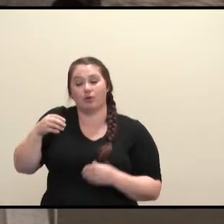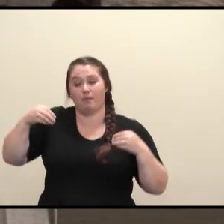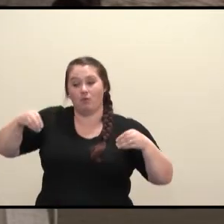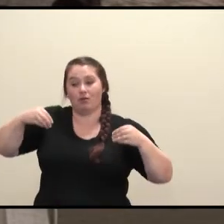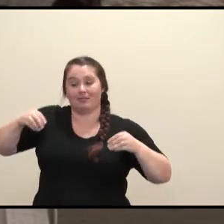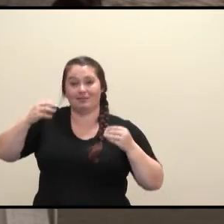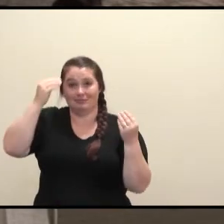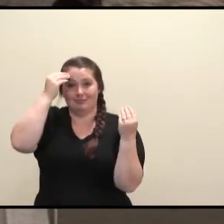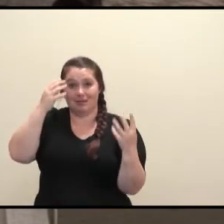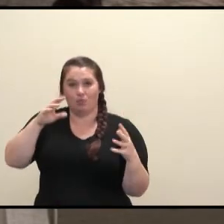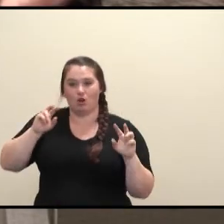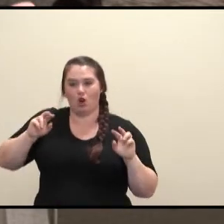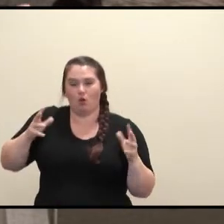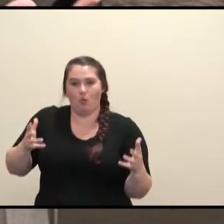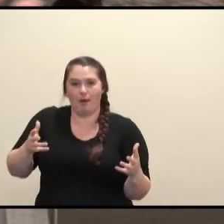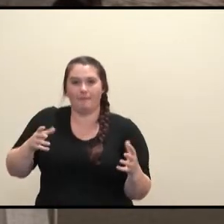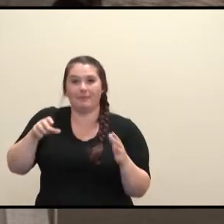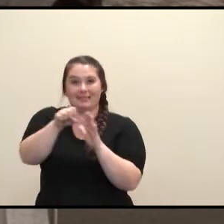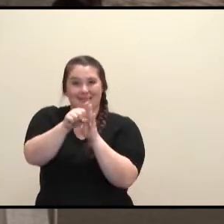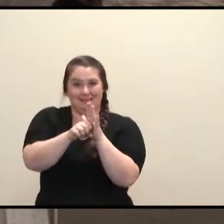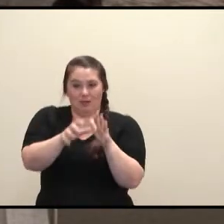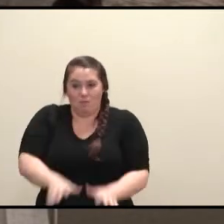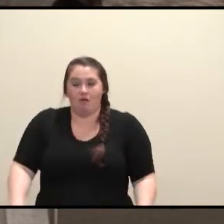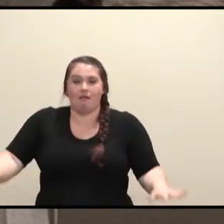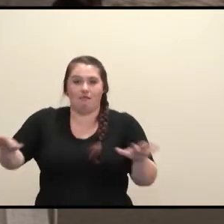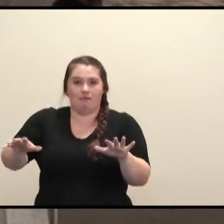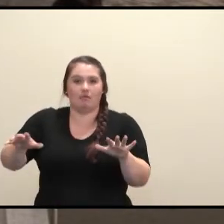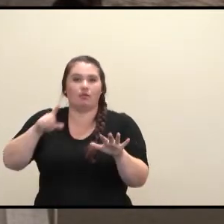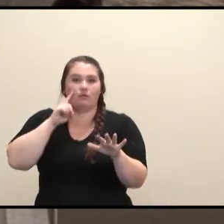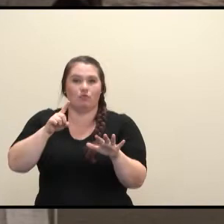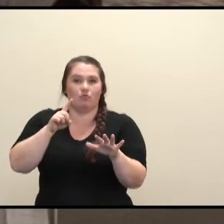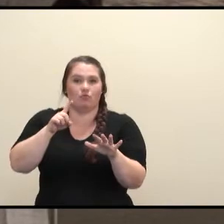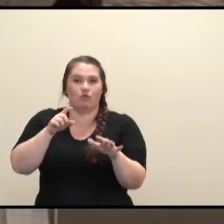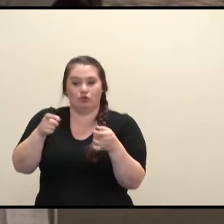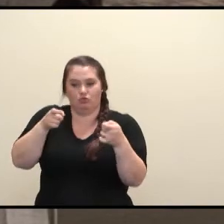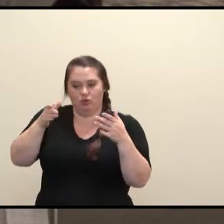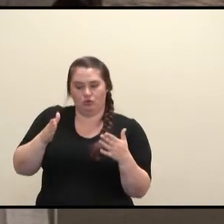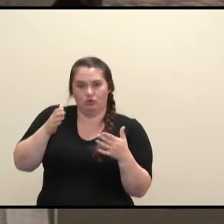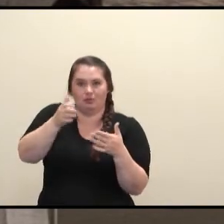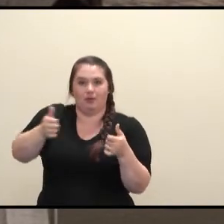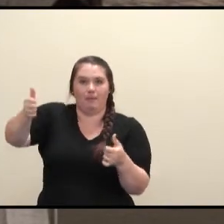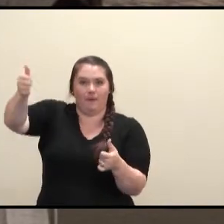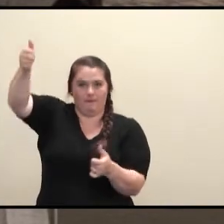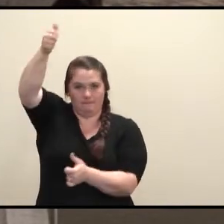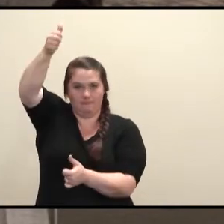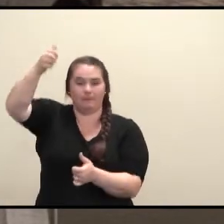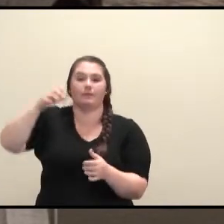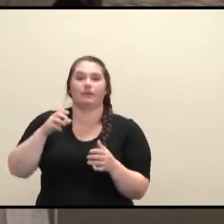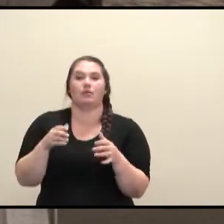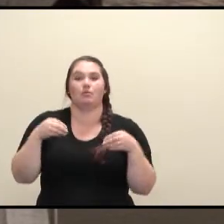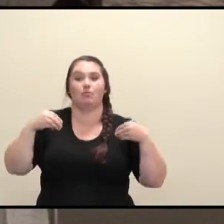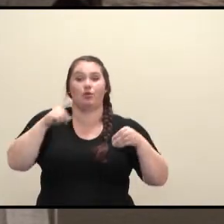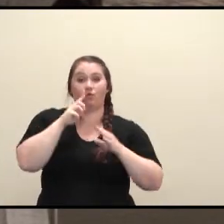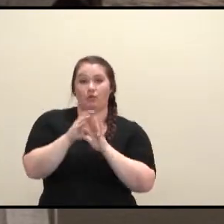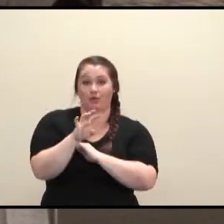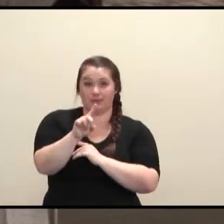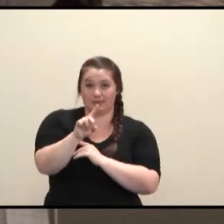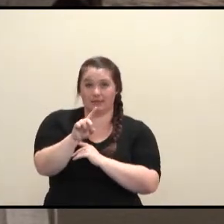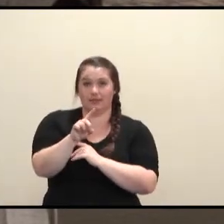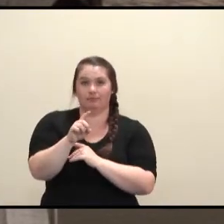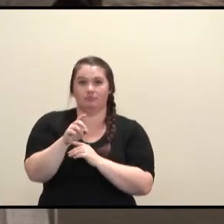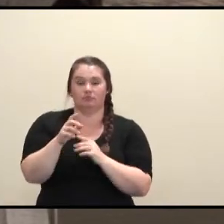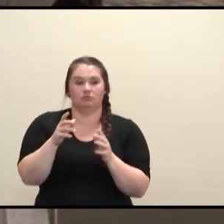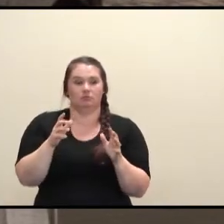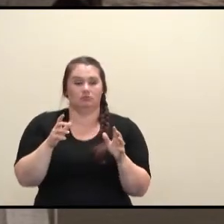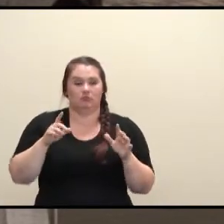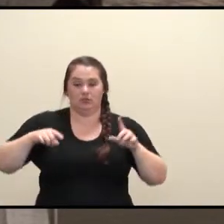do look at statewide data for your directors and above, because the market for Waco ISD, the geographic market, is kind of